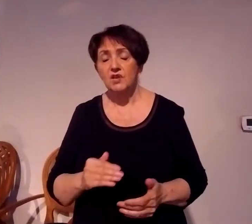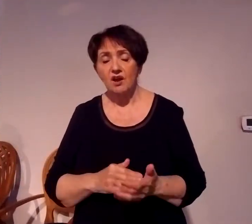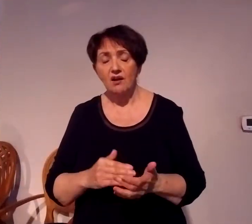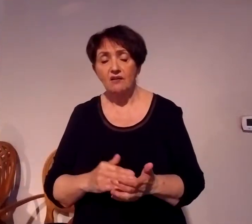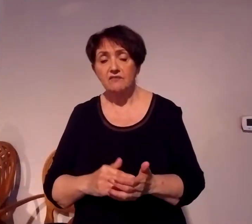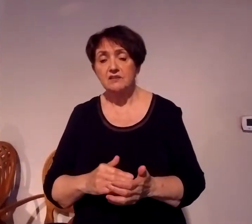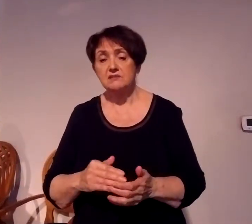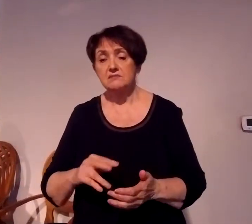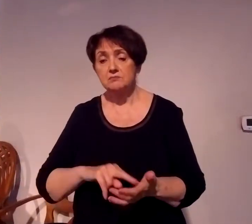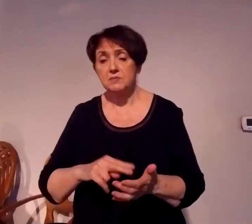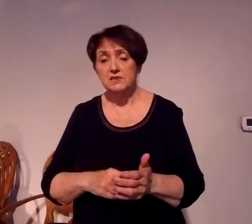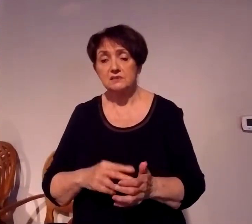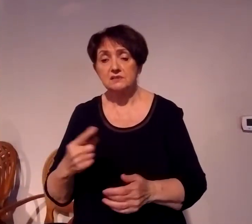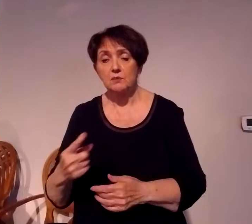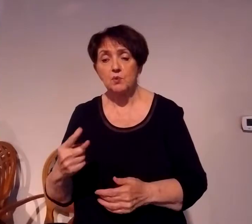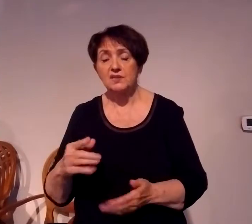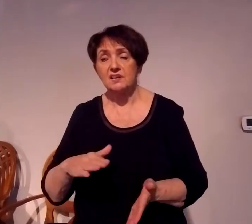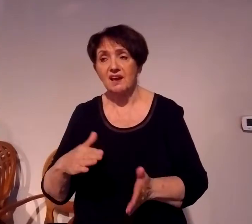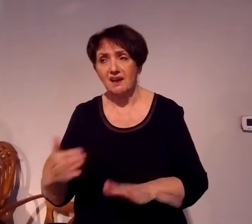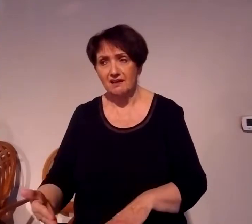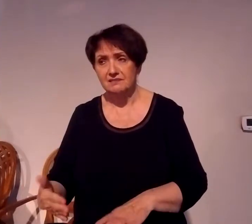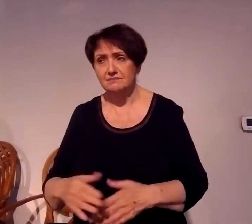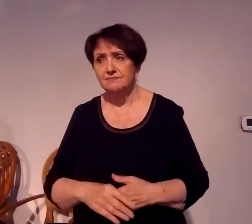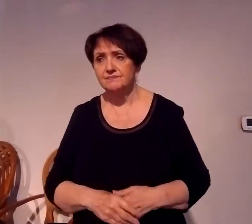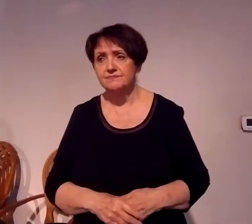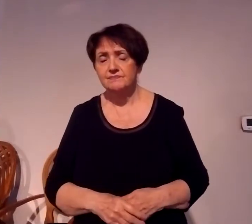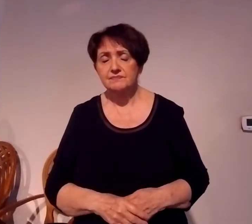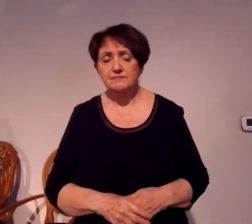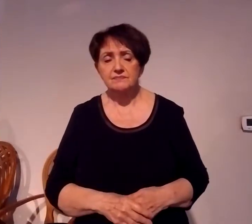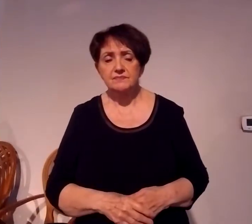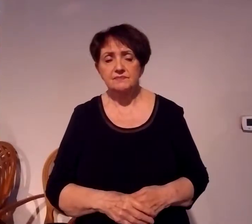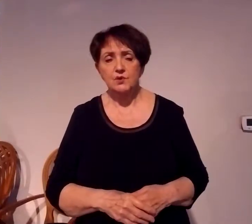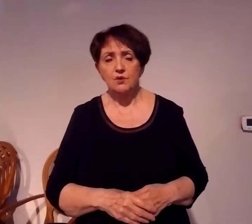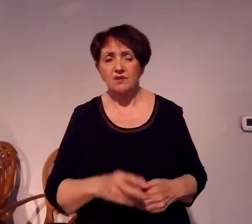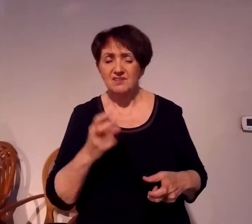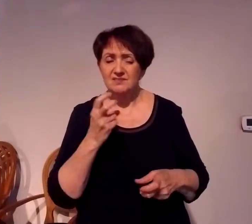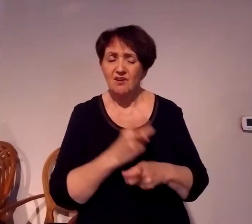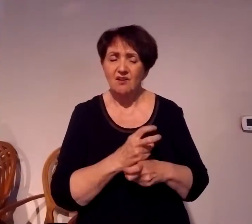his arms, or he's had to deal with a particularly hard wreck.